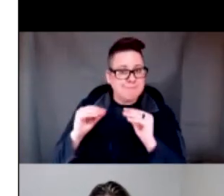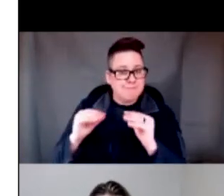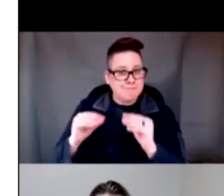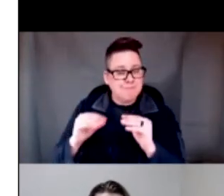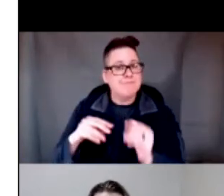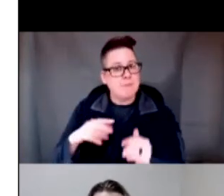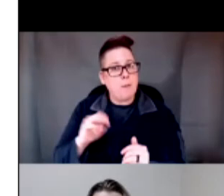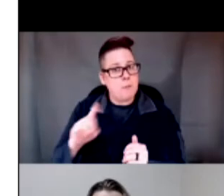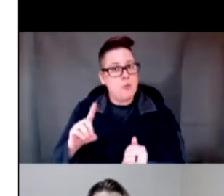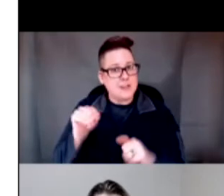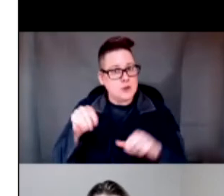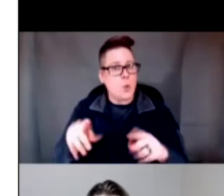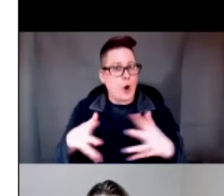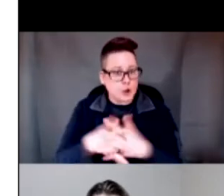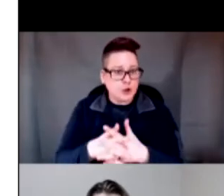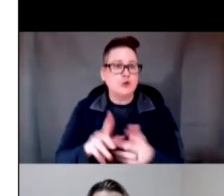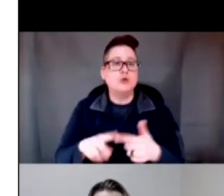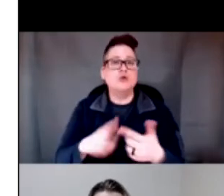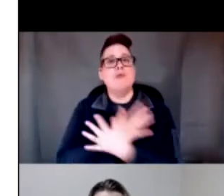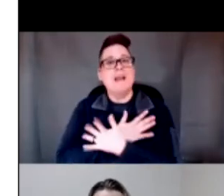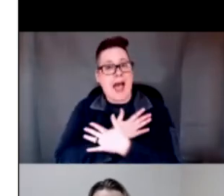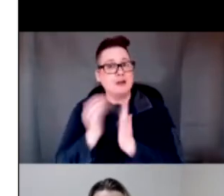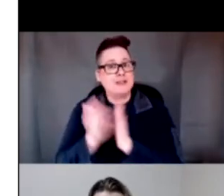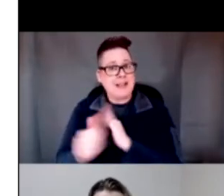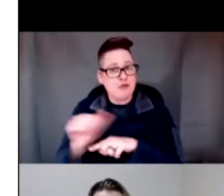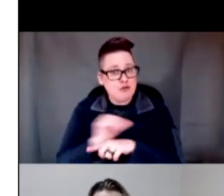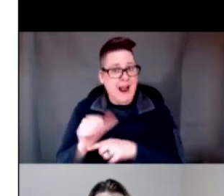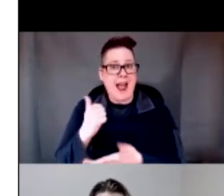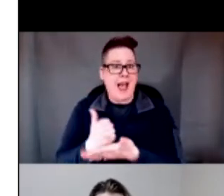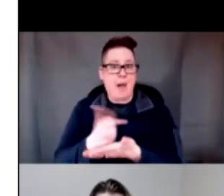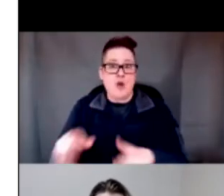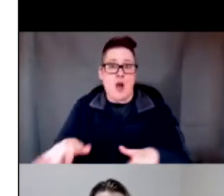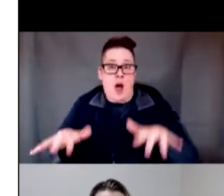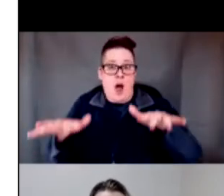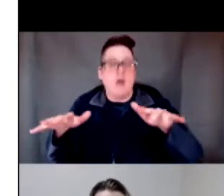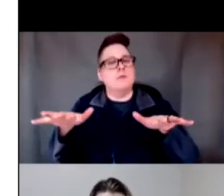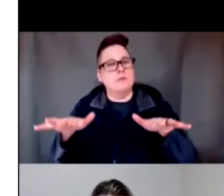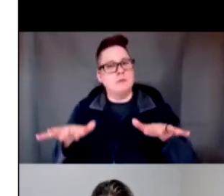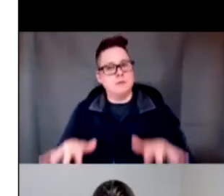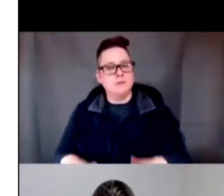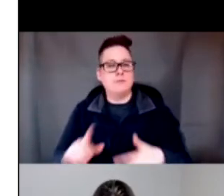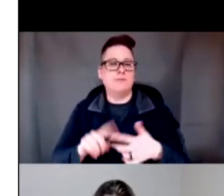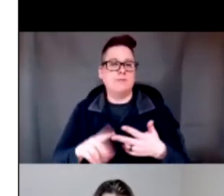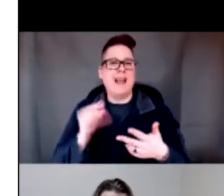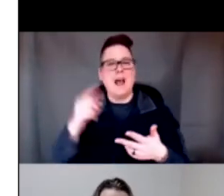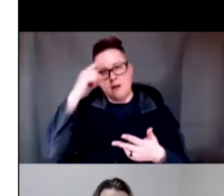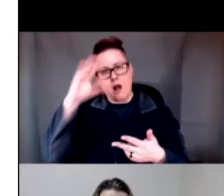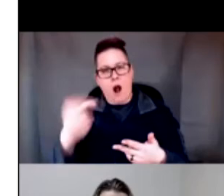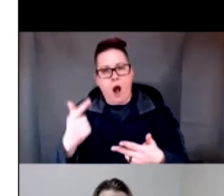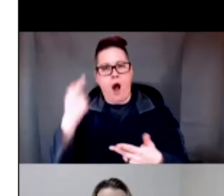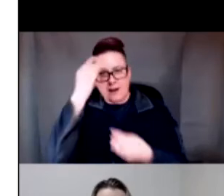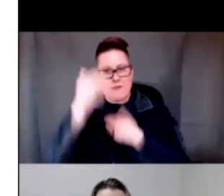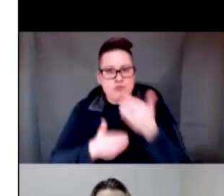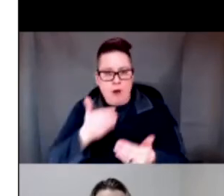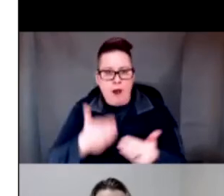mood disorders, relaxation skills training to address those physical anxiety symptoms, and cognitive processing to